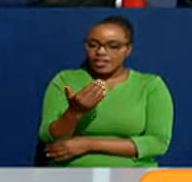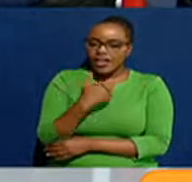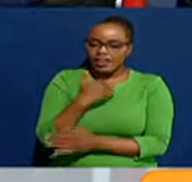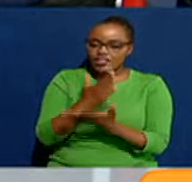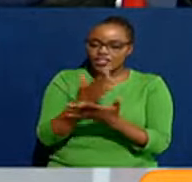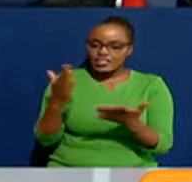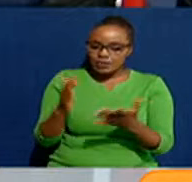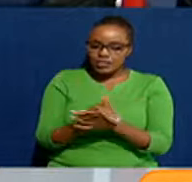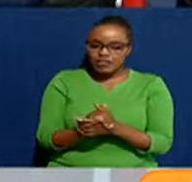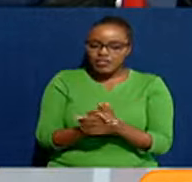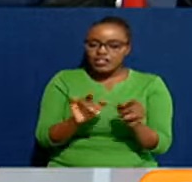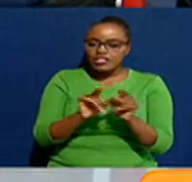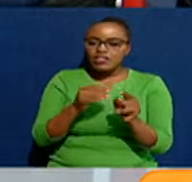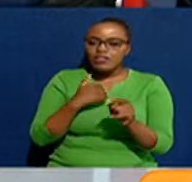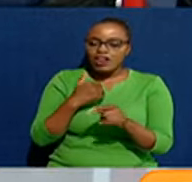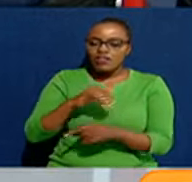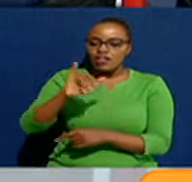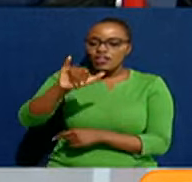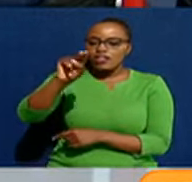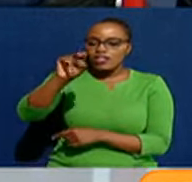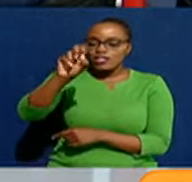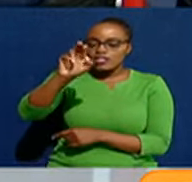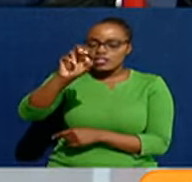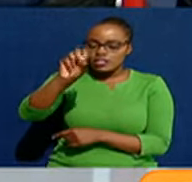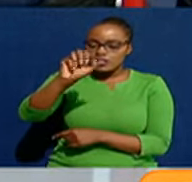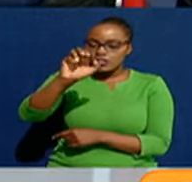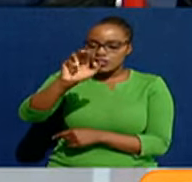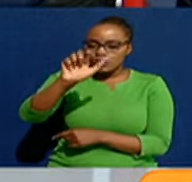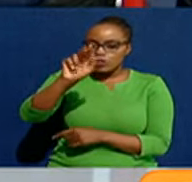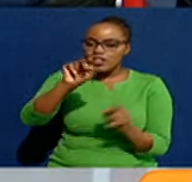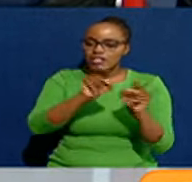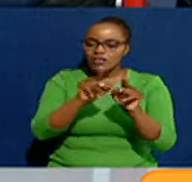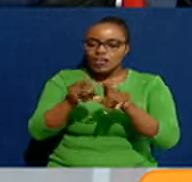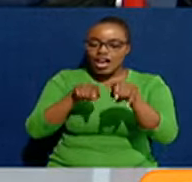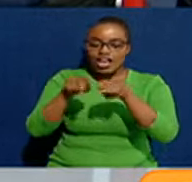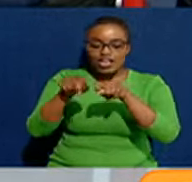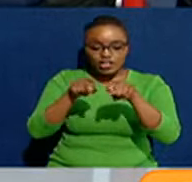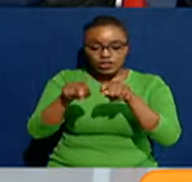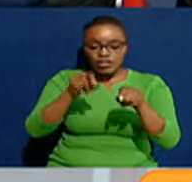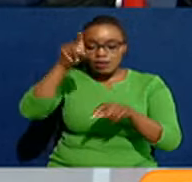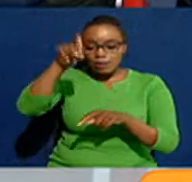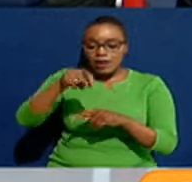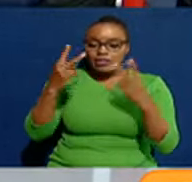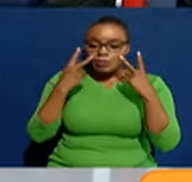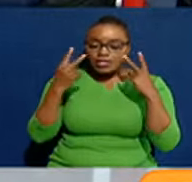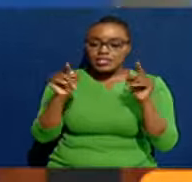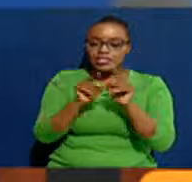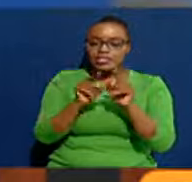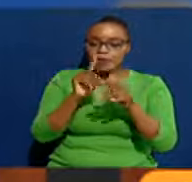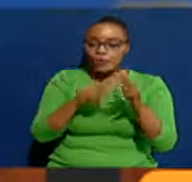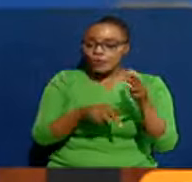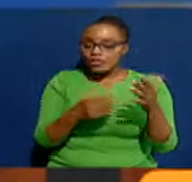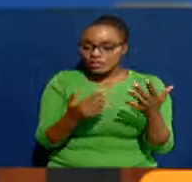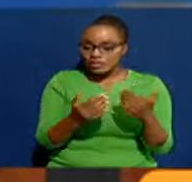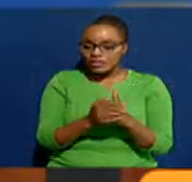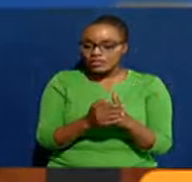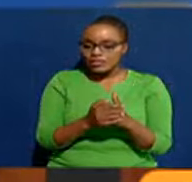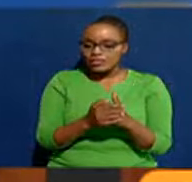Not going to that of the insulin, but I'm a regulator, and therefore I must be seen to be